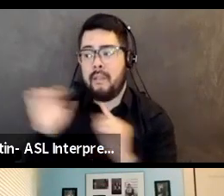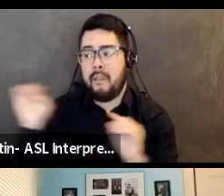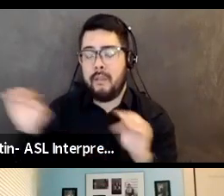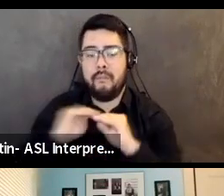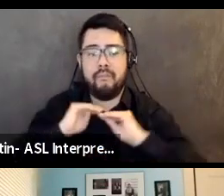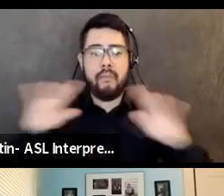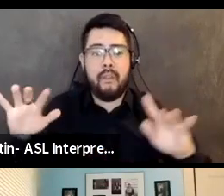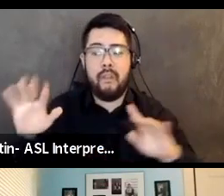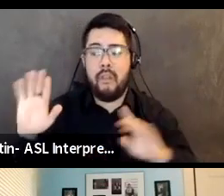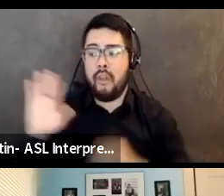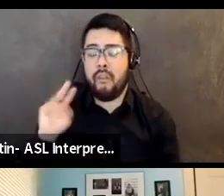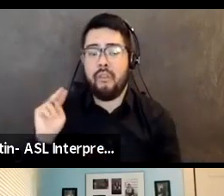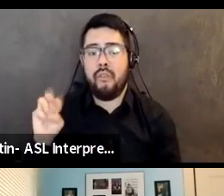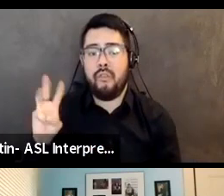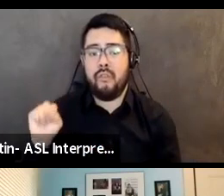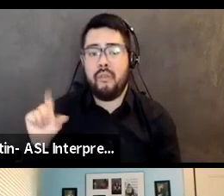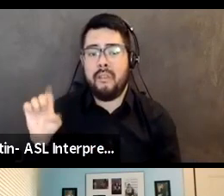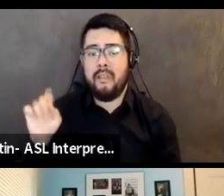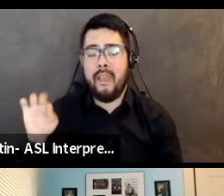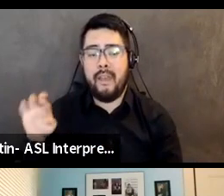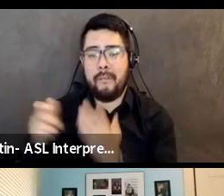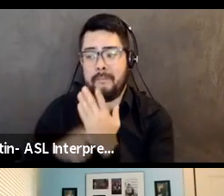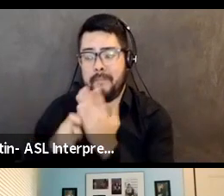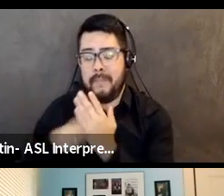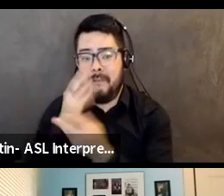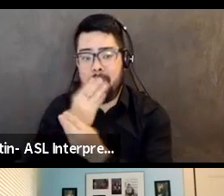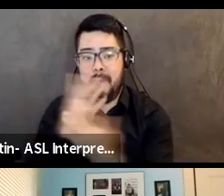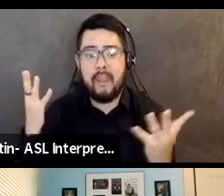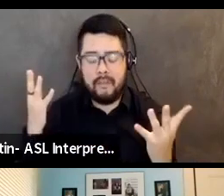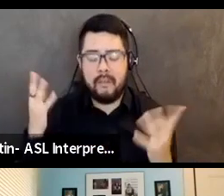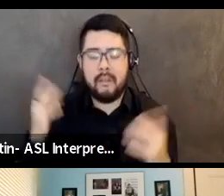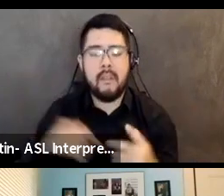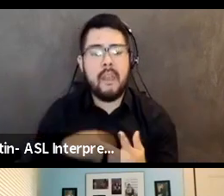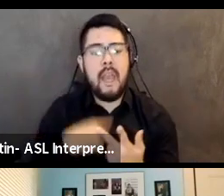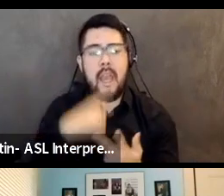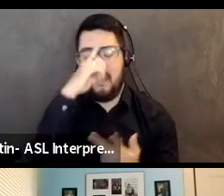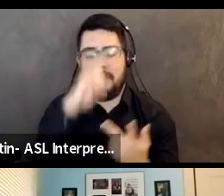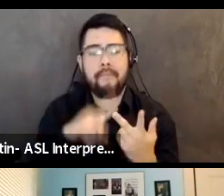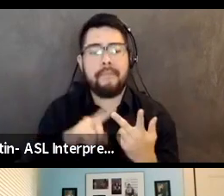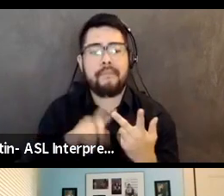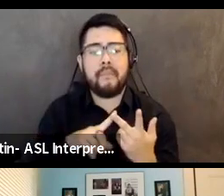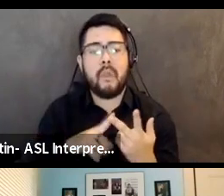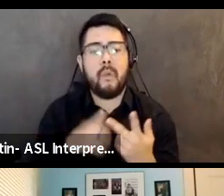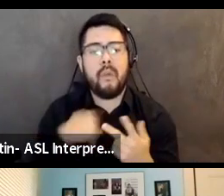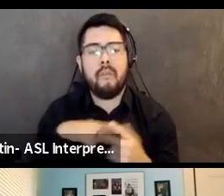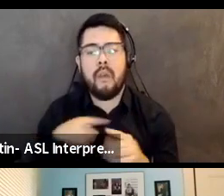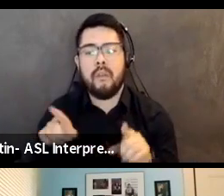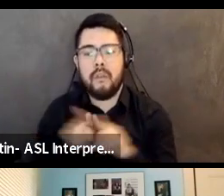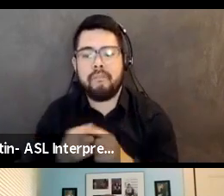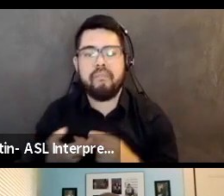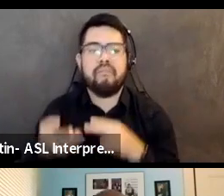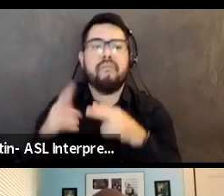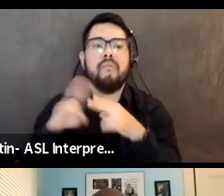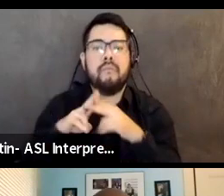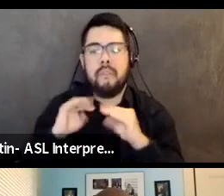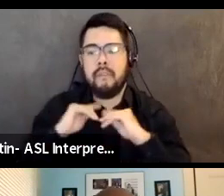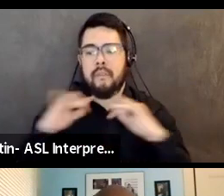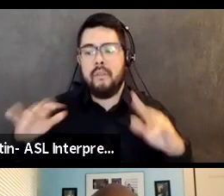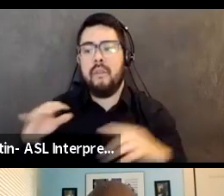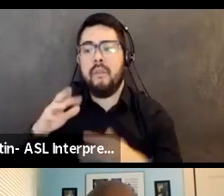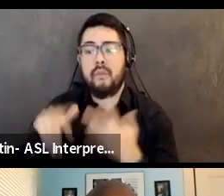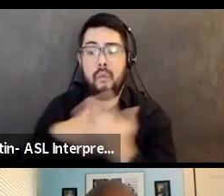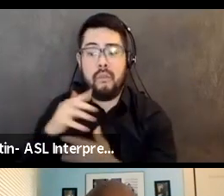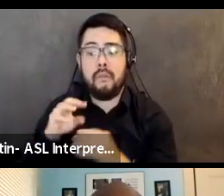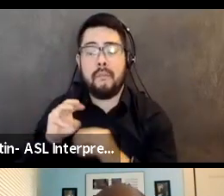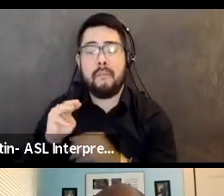newsletters um but i think directing folks to the survey we've also amplified it on social media i'll lift it up again today